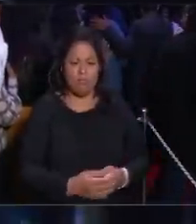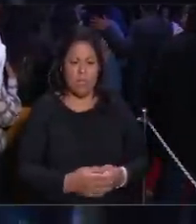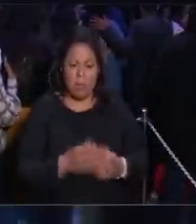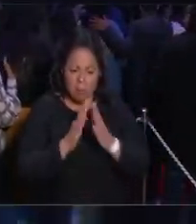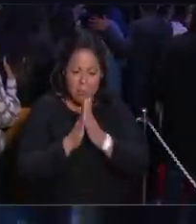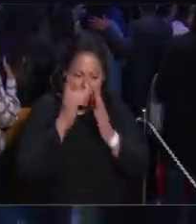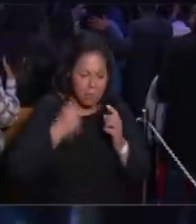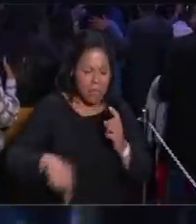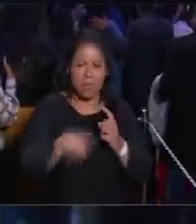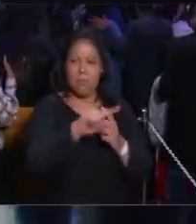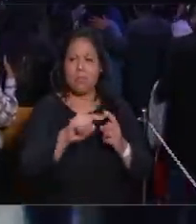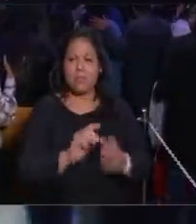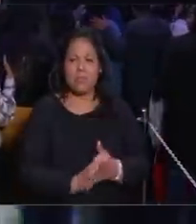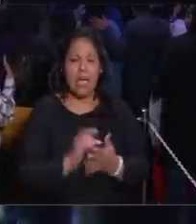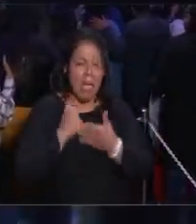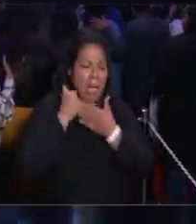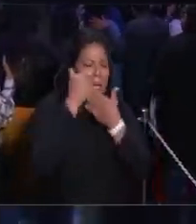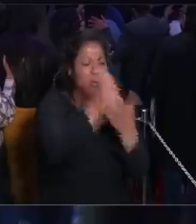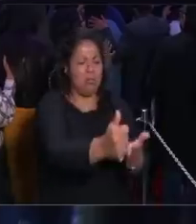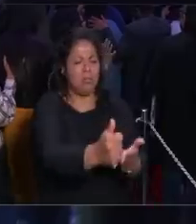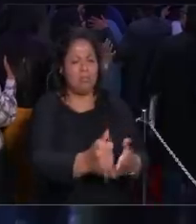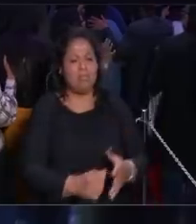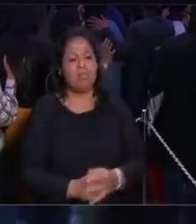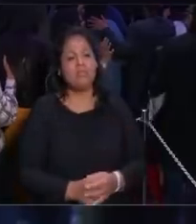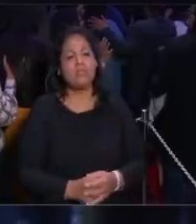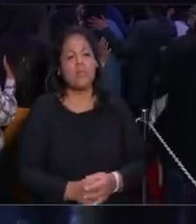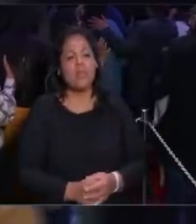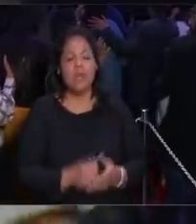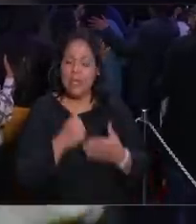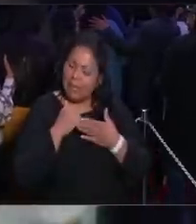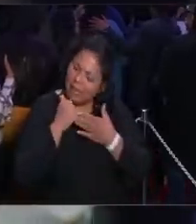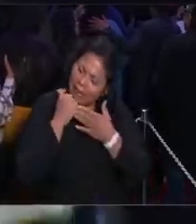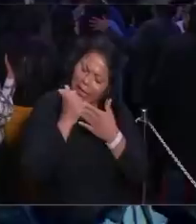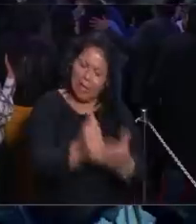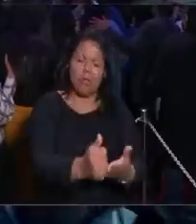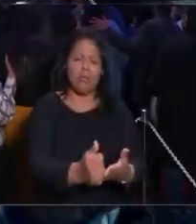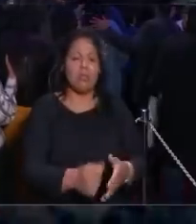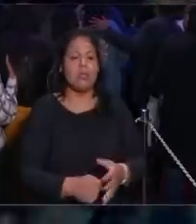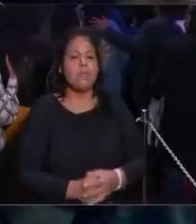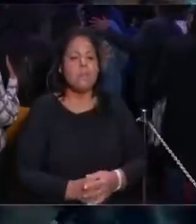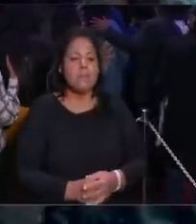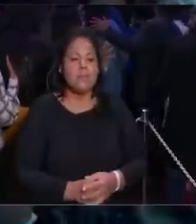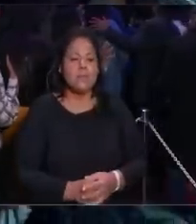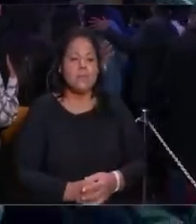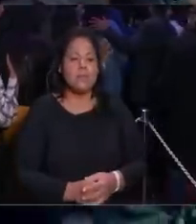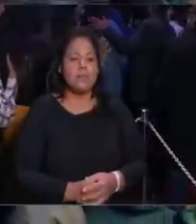Ora por ellos. Help them. Ayúdalos. Help them. Ayúdalos.